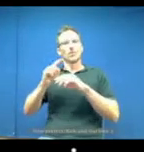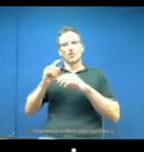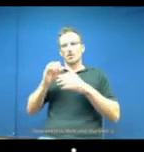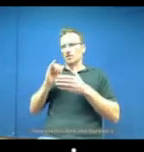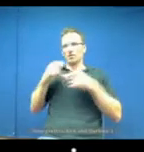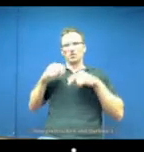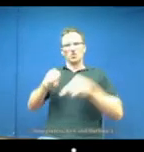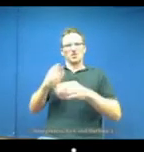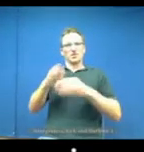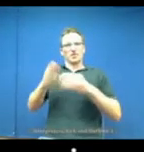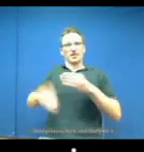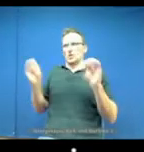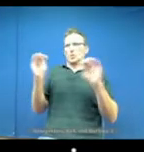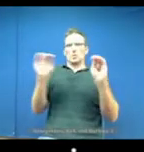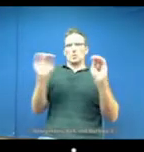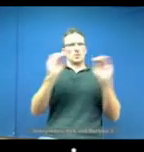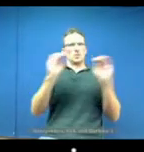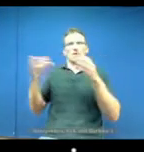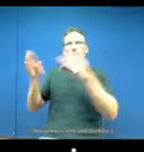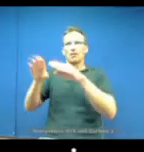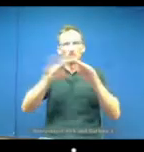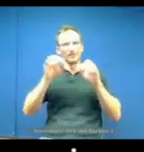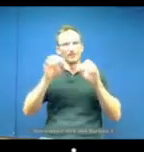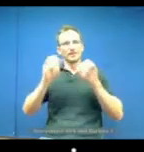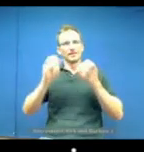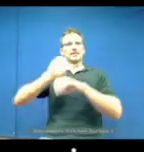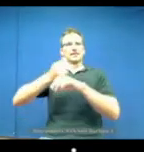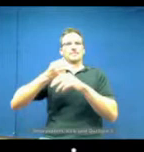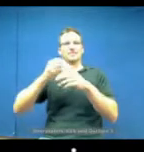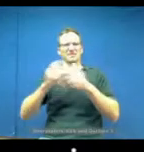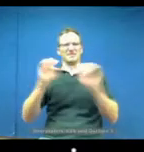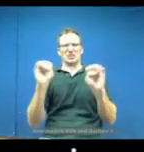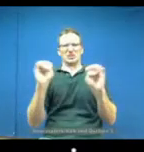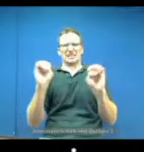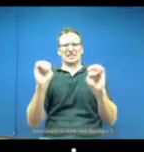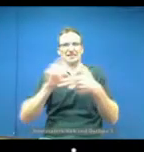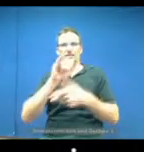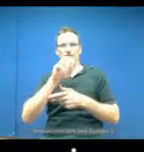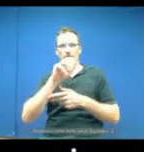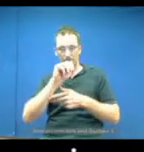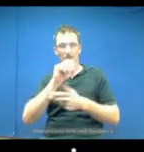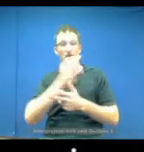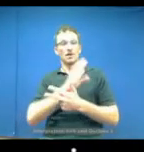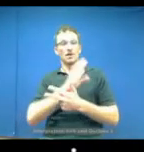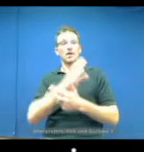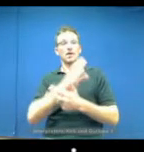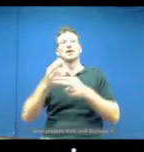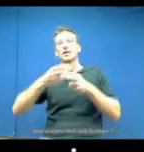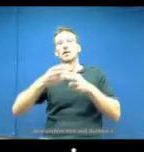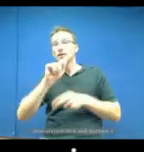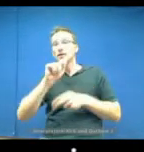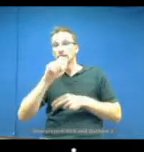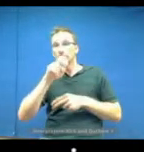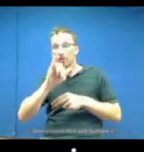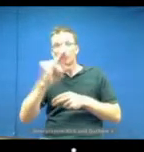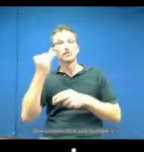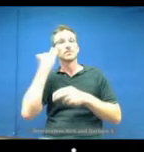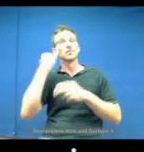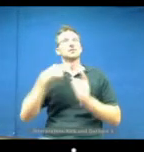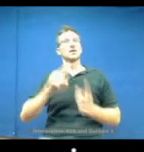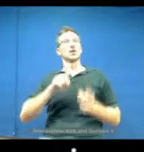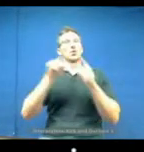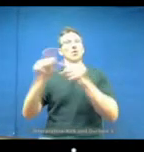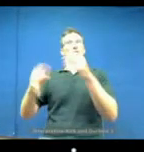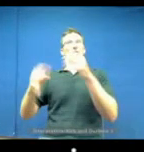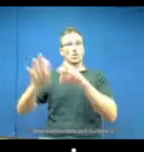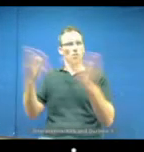Then we have temporary protective orders. And that's when you go to court during a normal court hour, and you file a protective